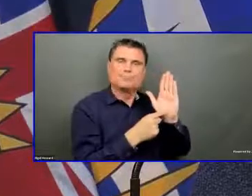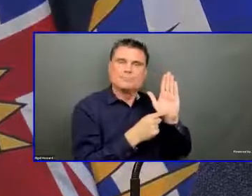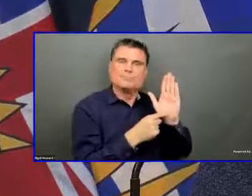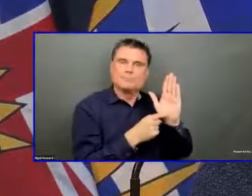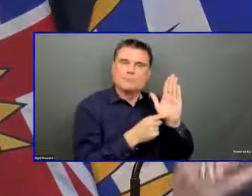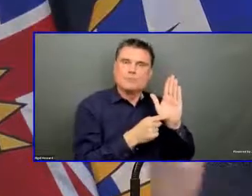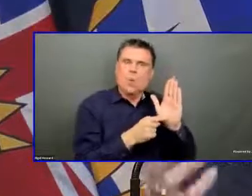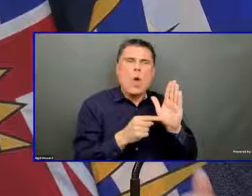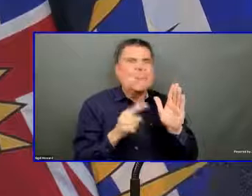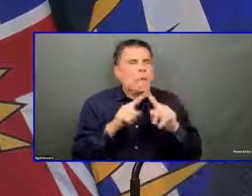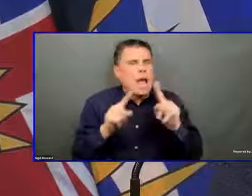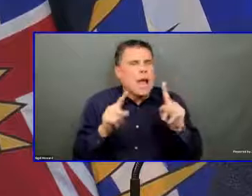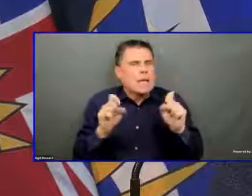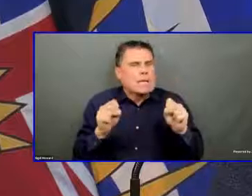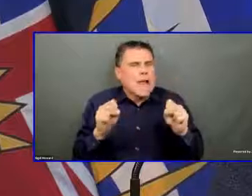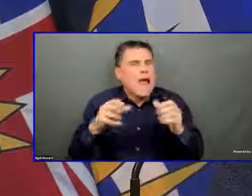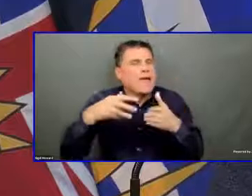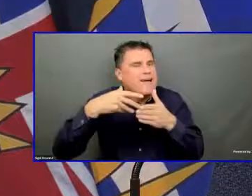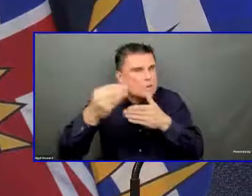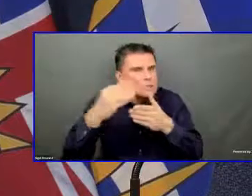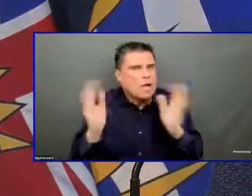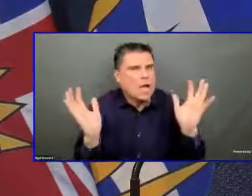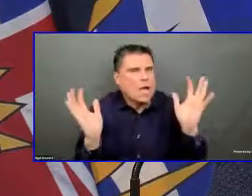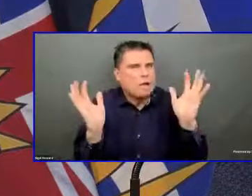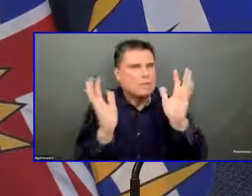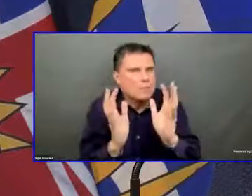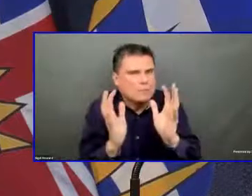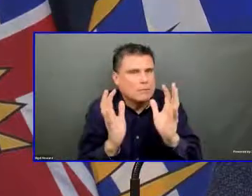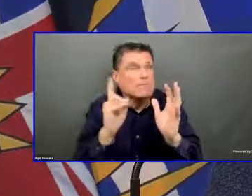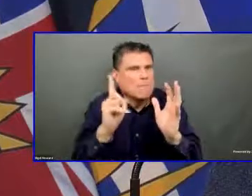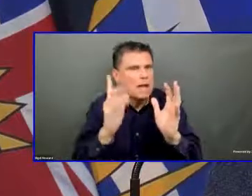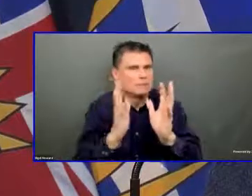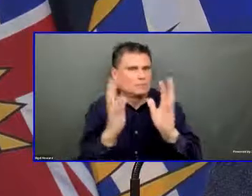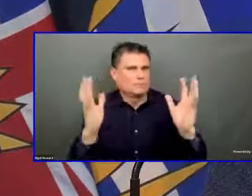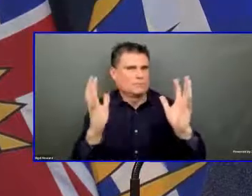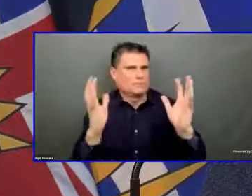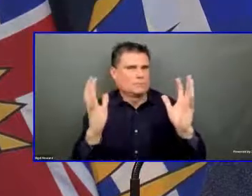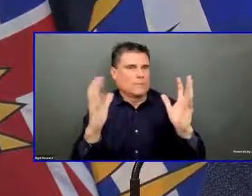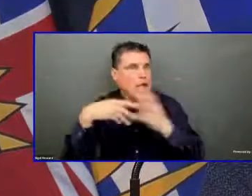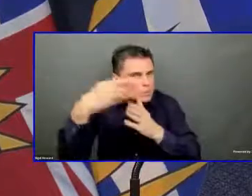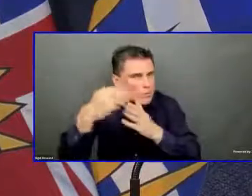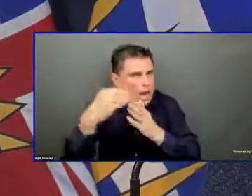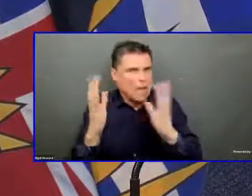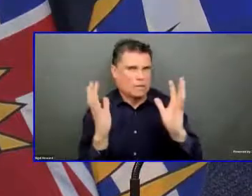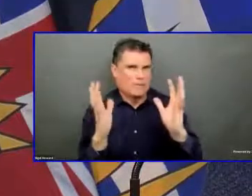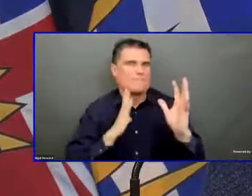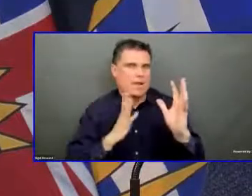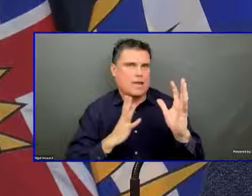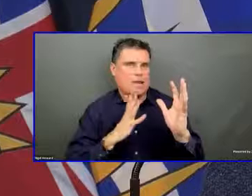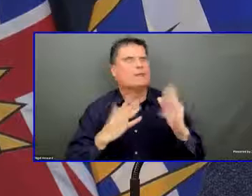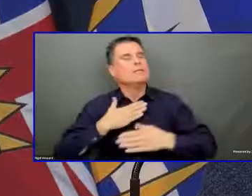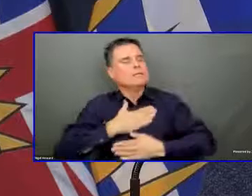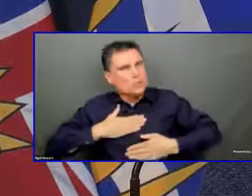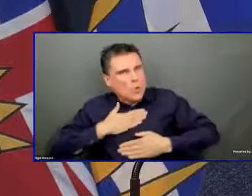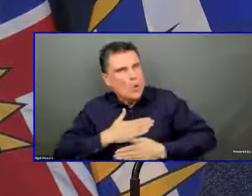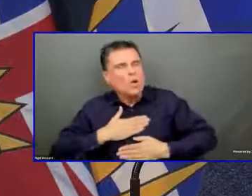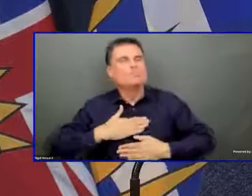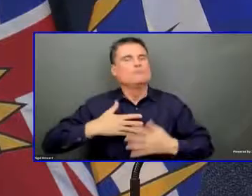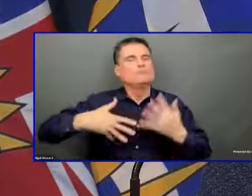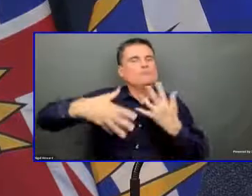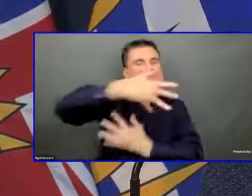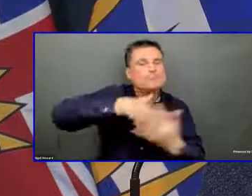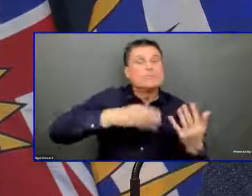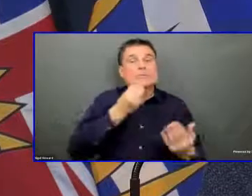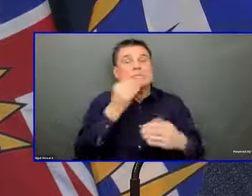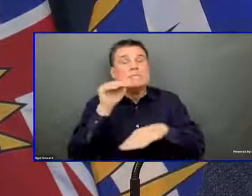to enjoy and take advantage of that. But no dinner parties. Don't ask your favorite restaurant to have a